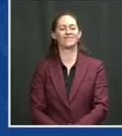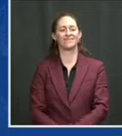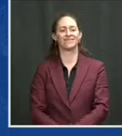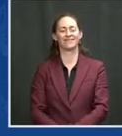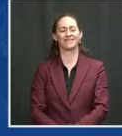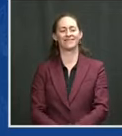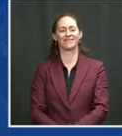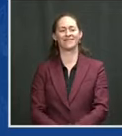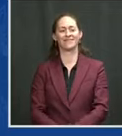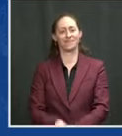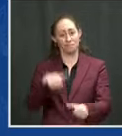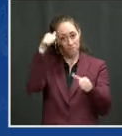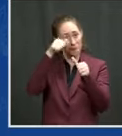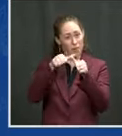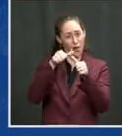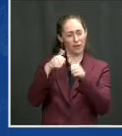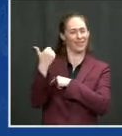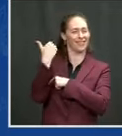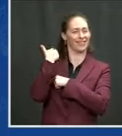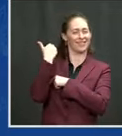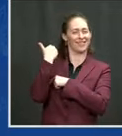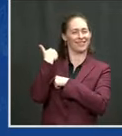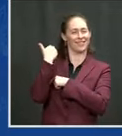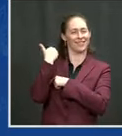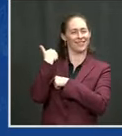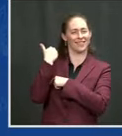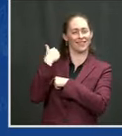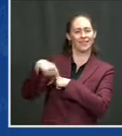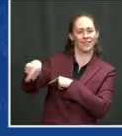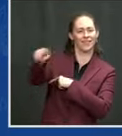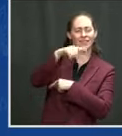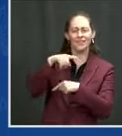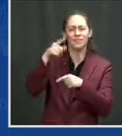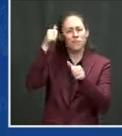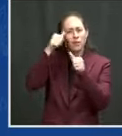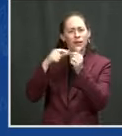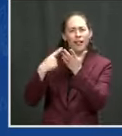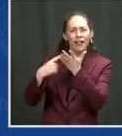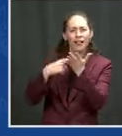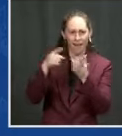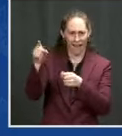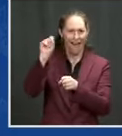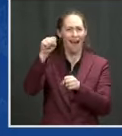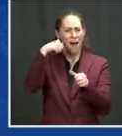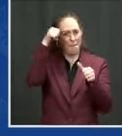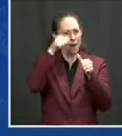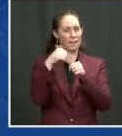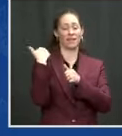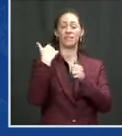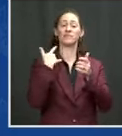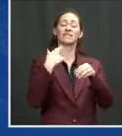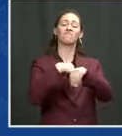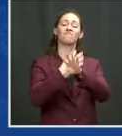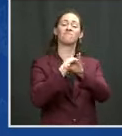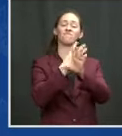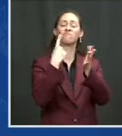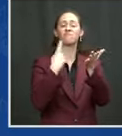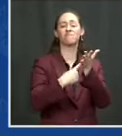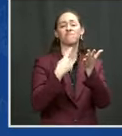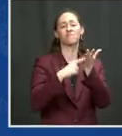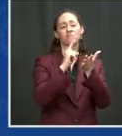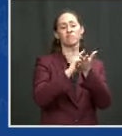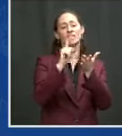that how many govs did you speak with in the last, just today? Well, today we had our weekly call, so I hope most governors attend that call, which